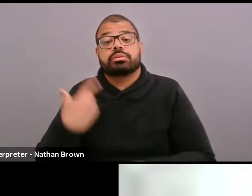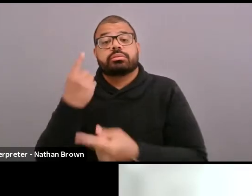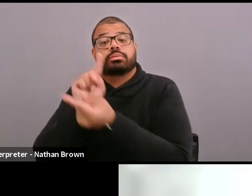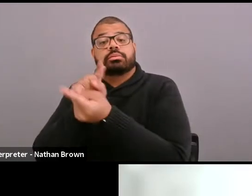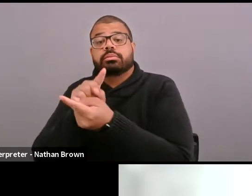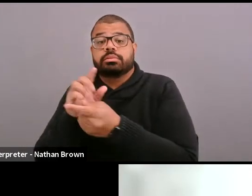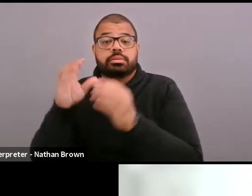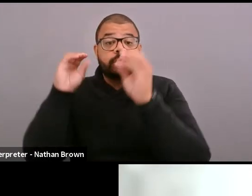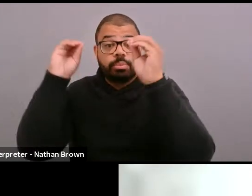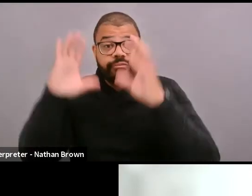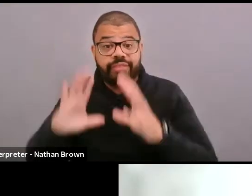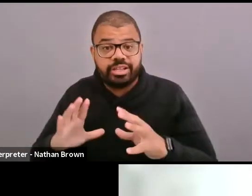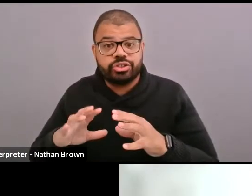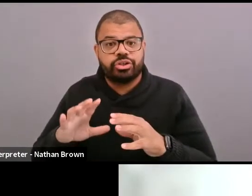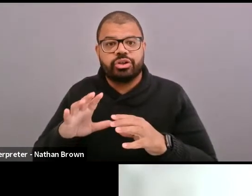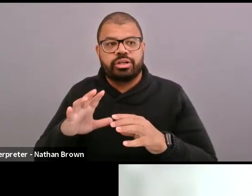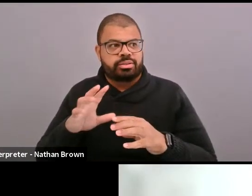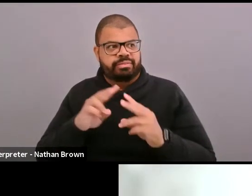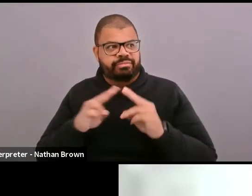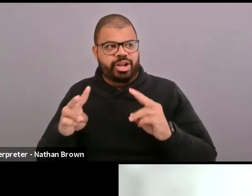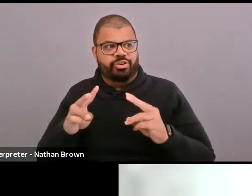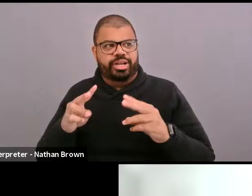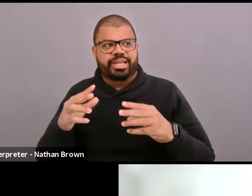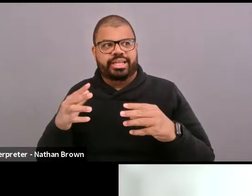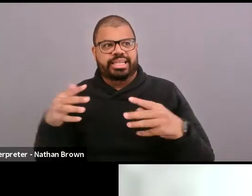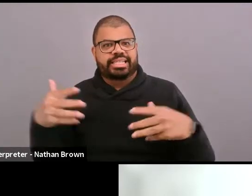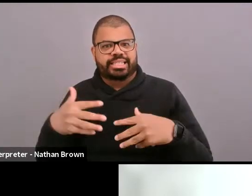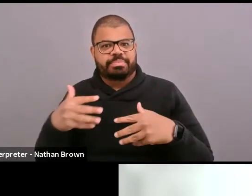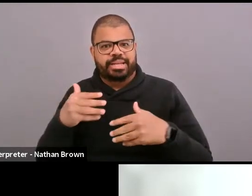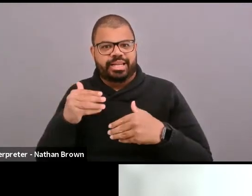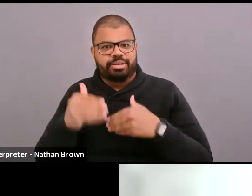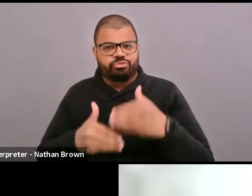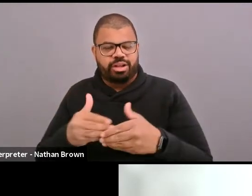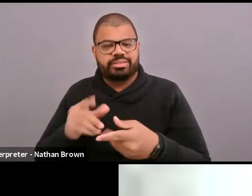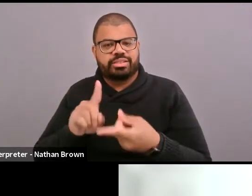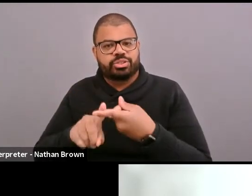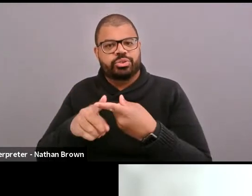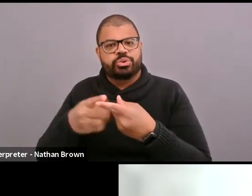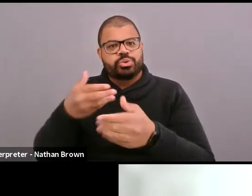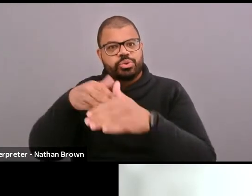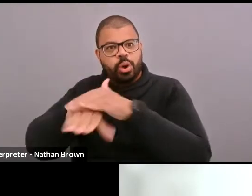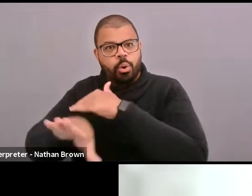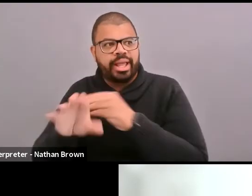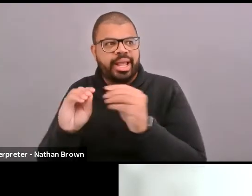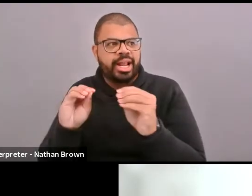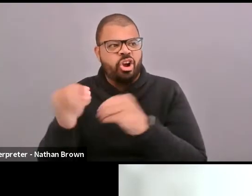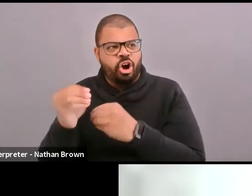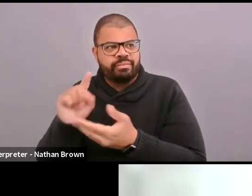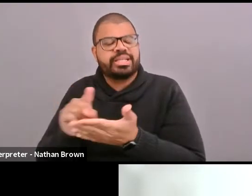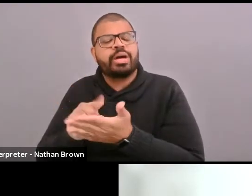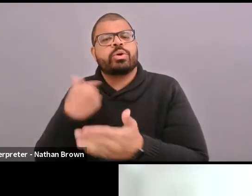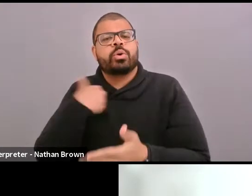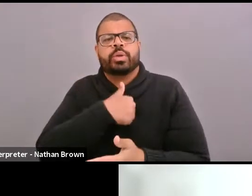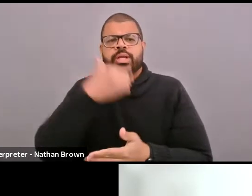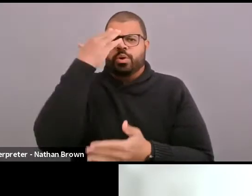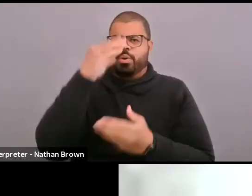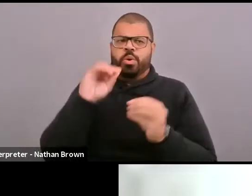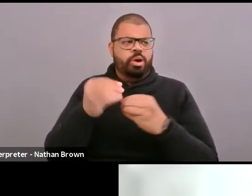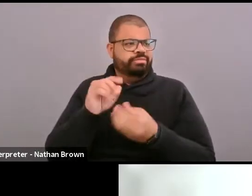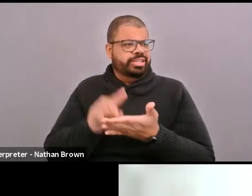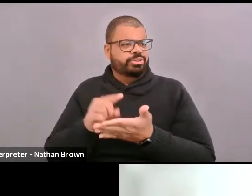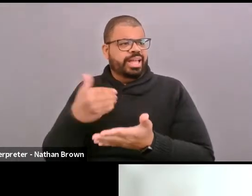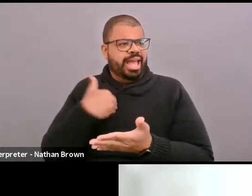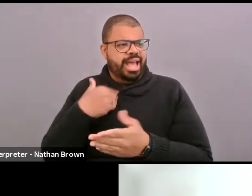professor with a PhD. It was an intimidating process to go into someone's office during office hours. We know it exists. So because of